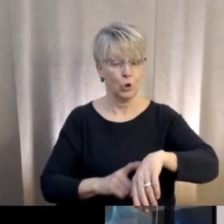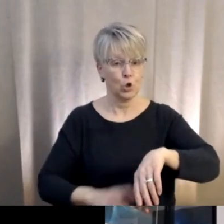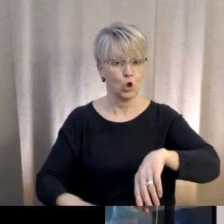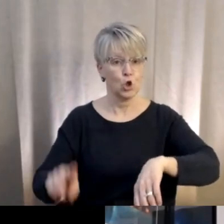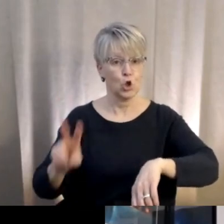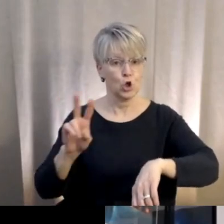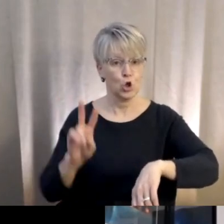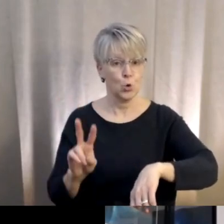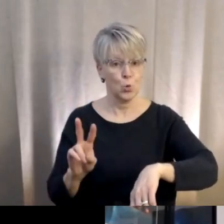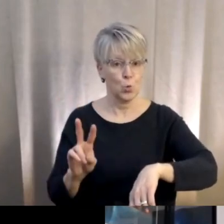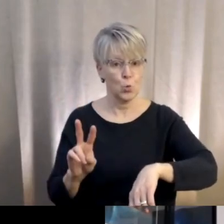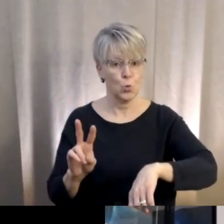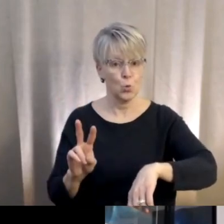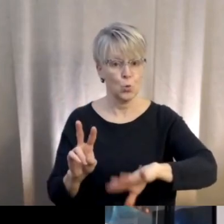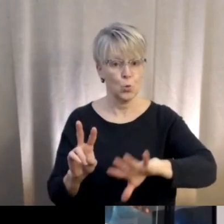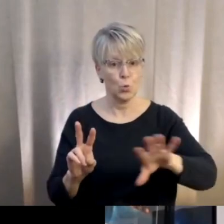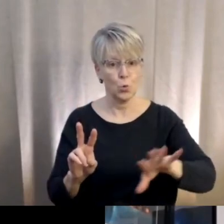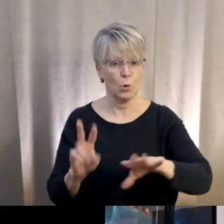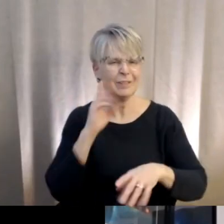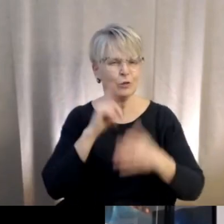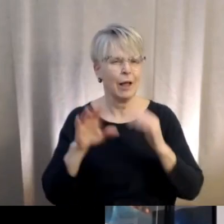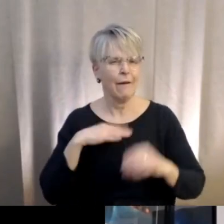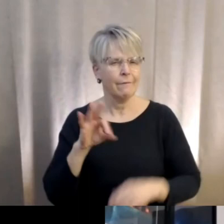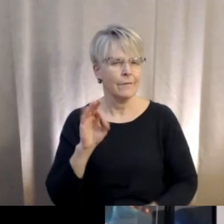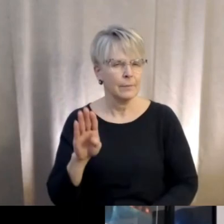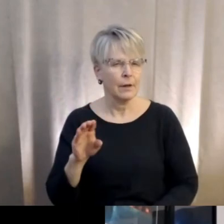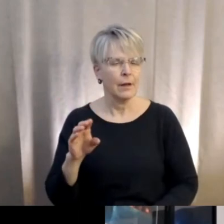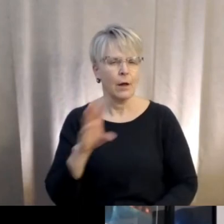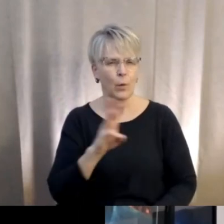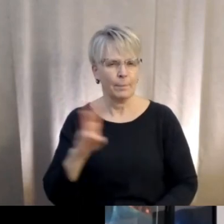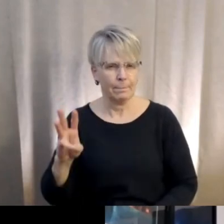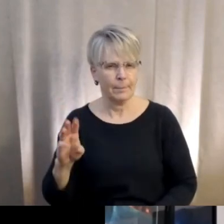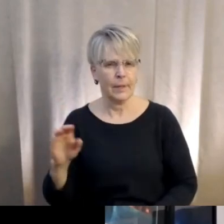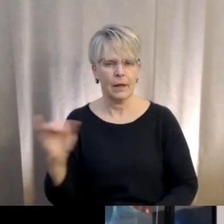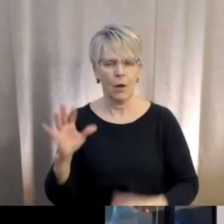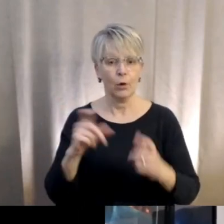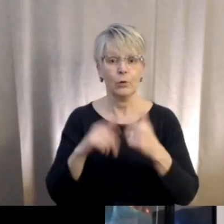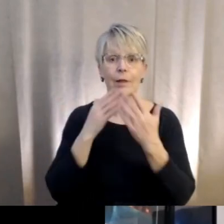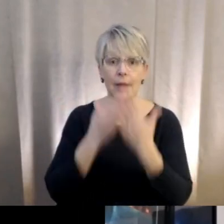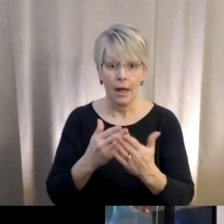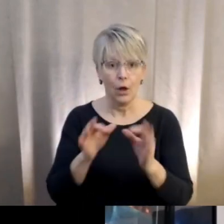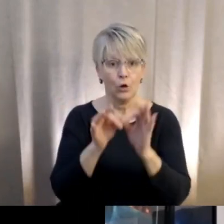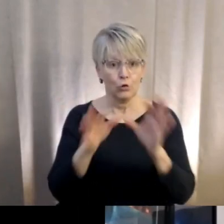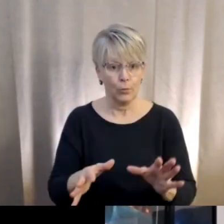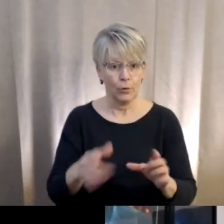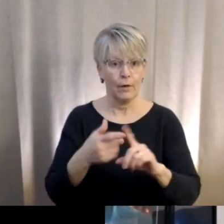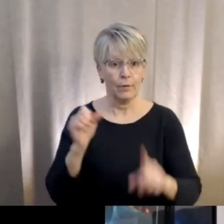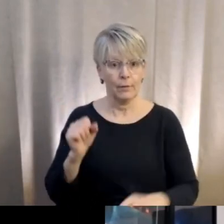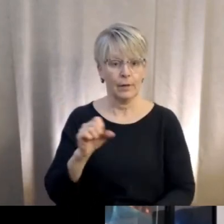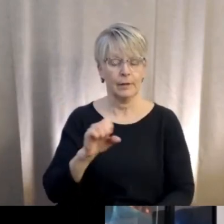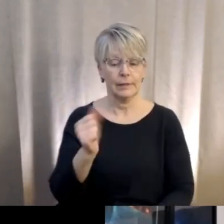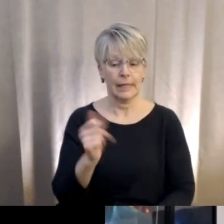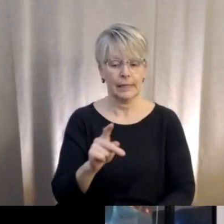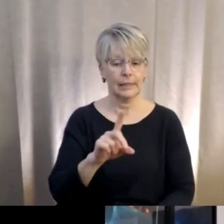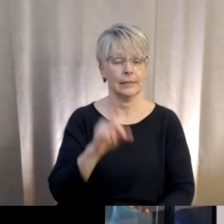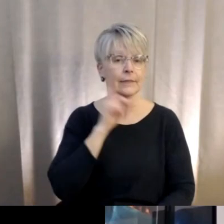but you'll see it on our Facebook page and website. And also just want to thank our interpreters from SAS Deaf and